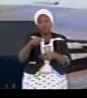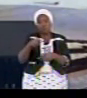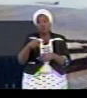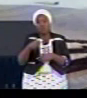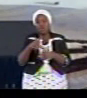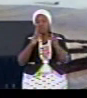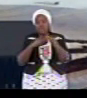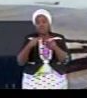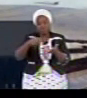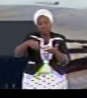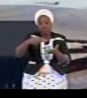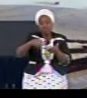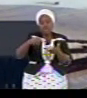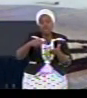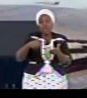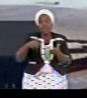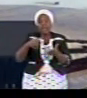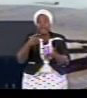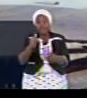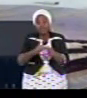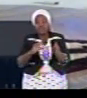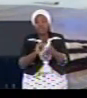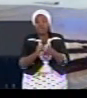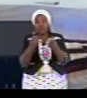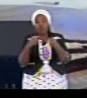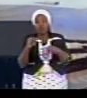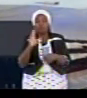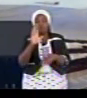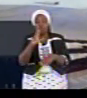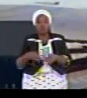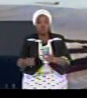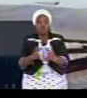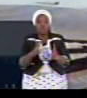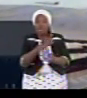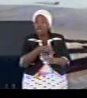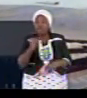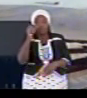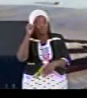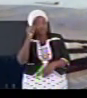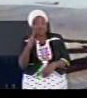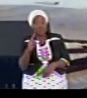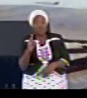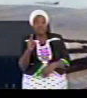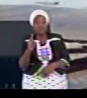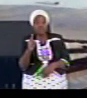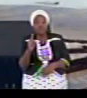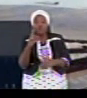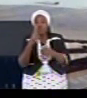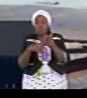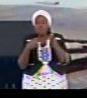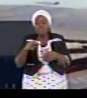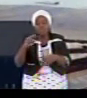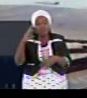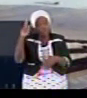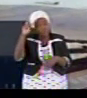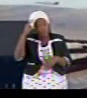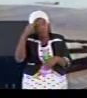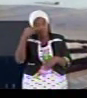Evaluate everything that comes your way and understand, what's the purpose of